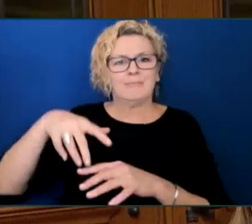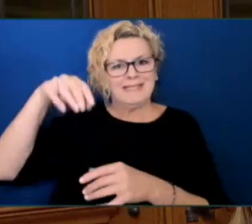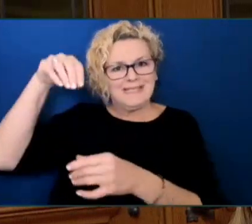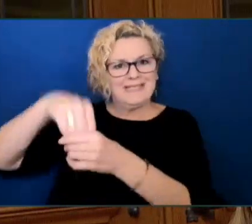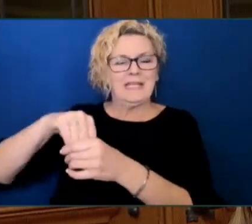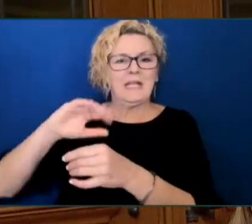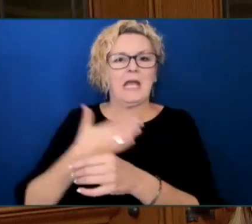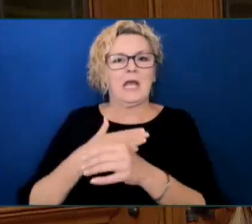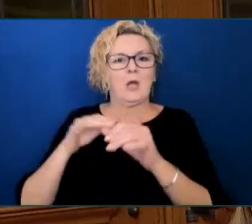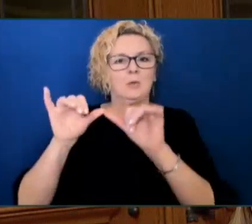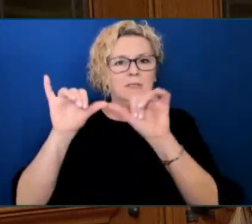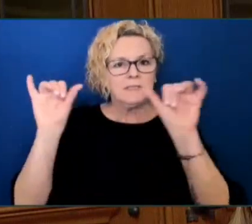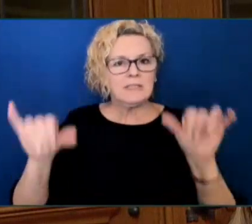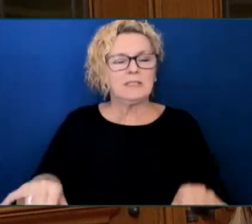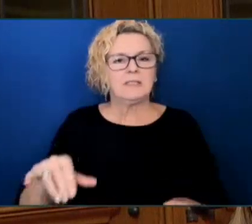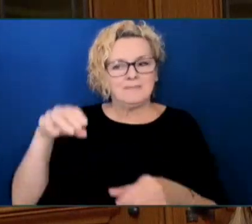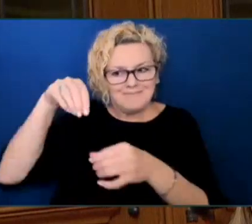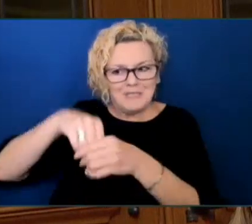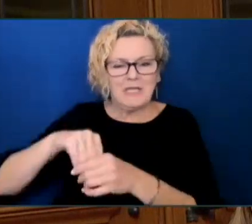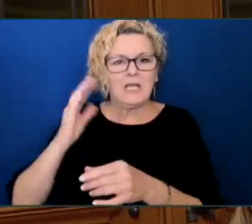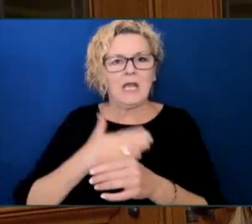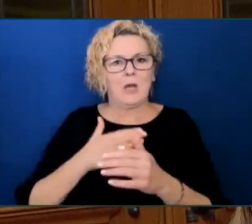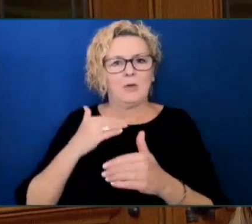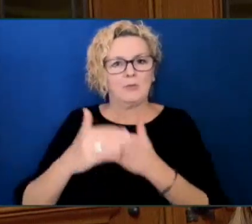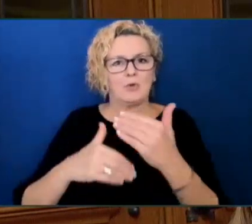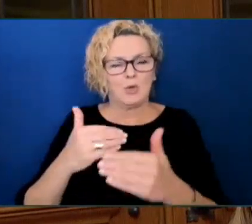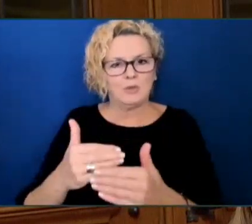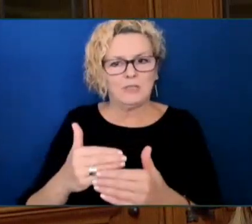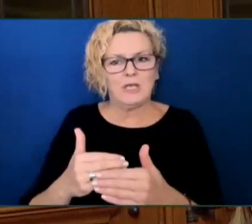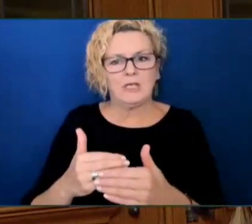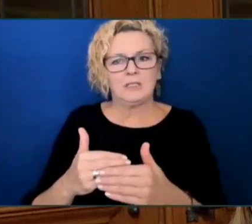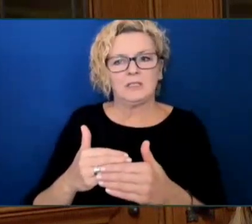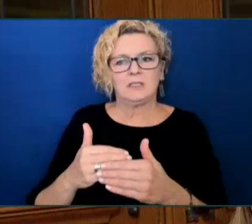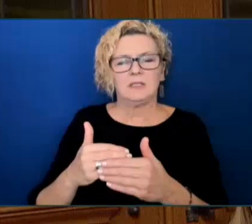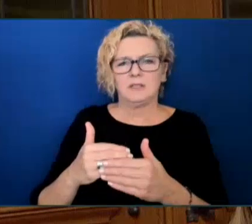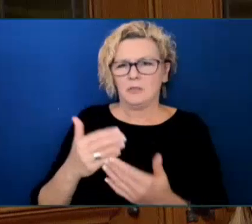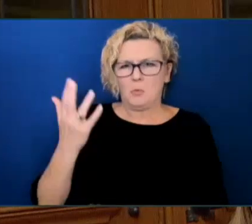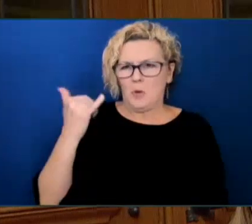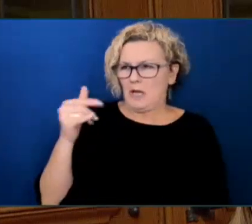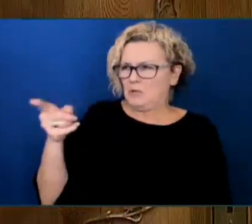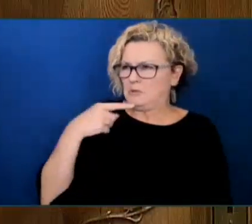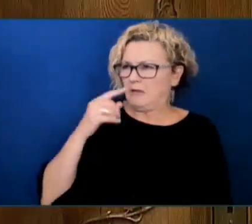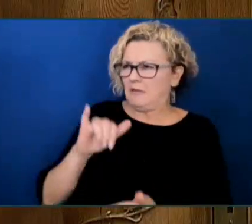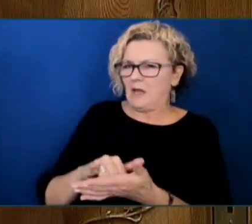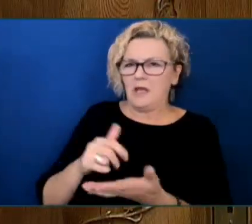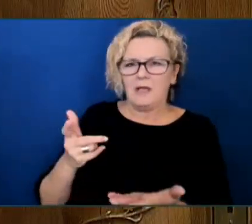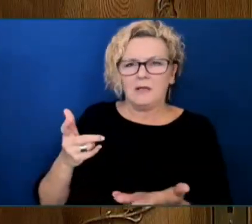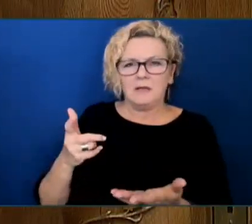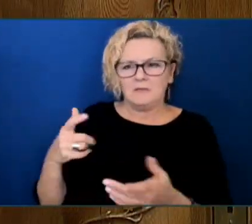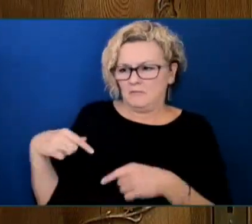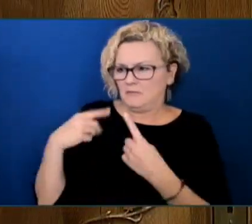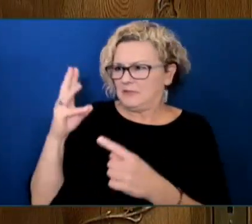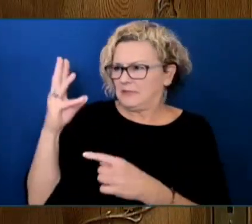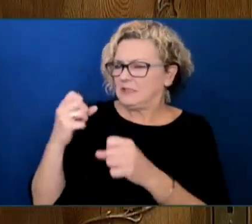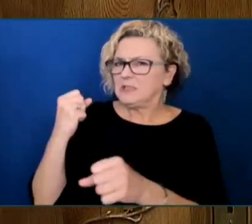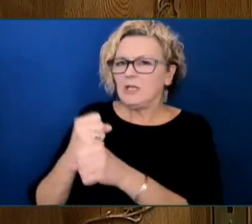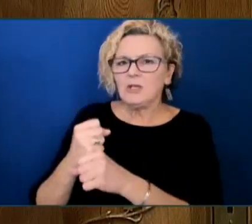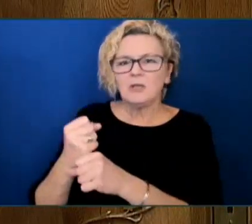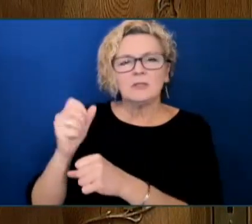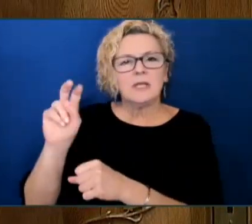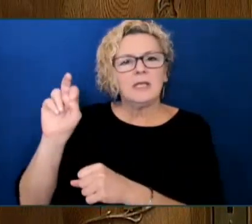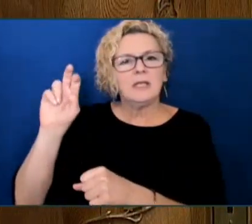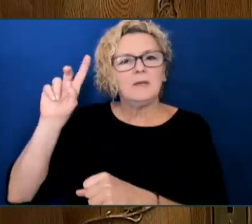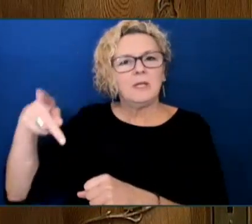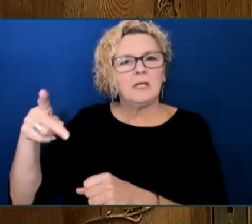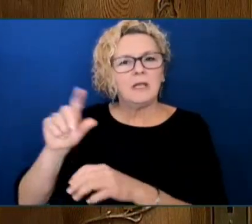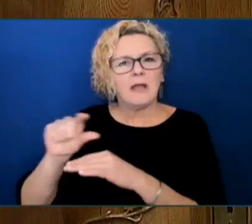unquote, after 6 very long years of NDP government? Minister of Health. Honourable